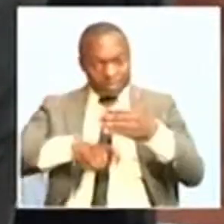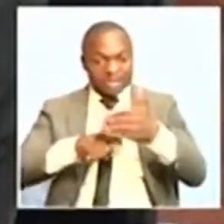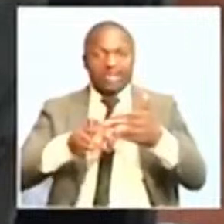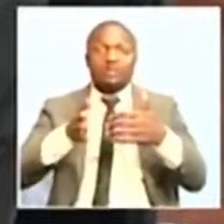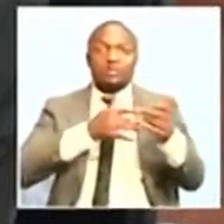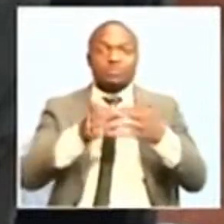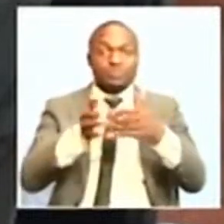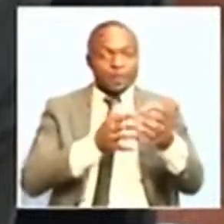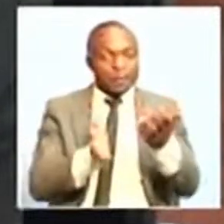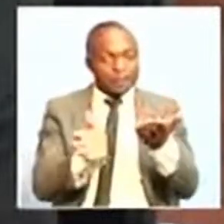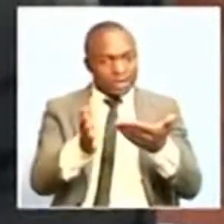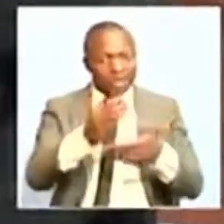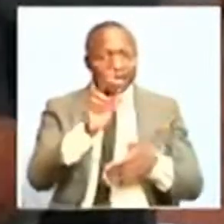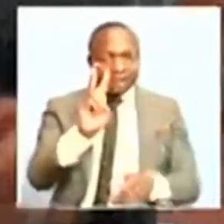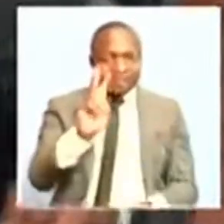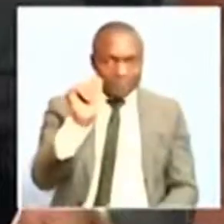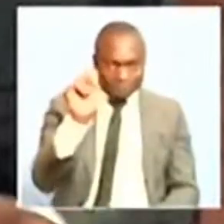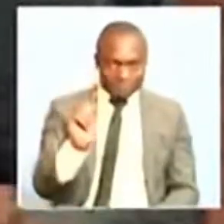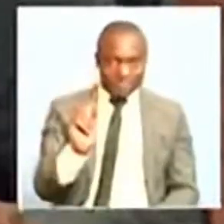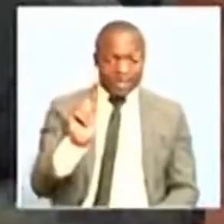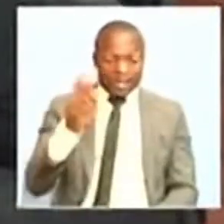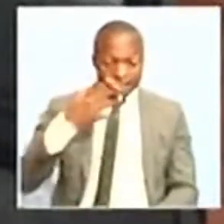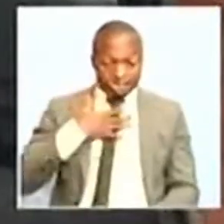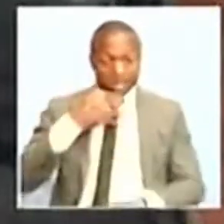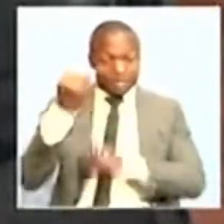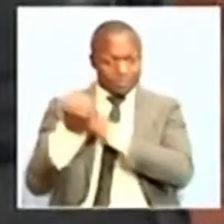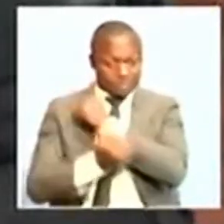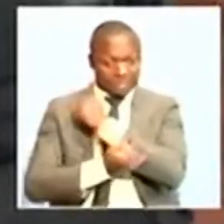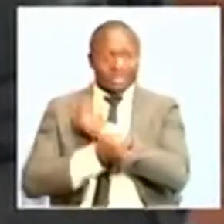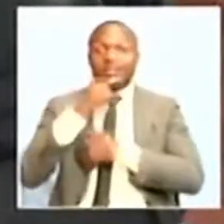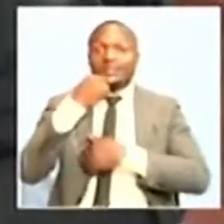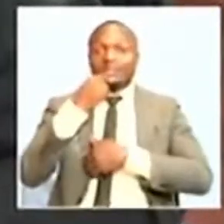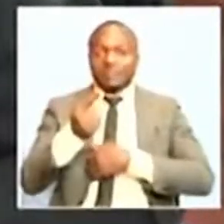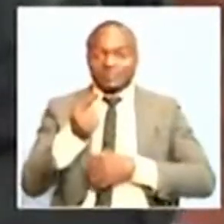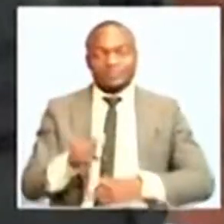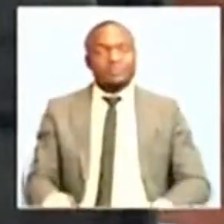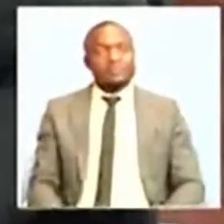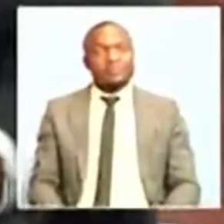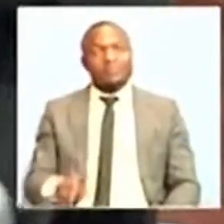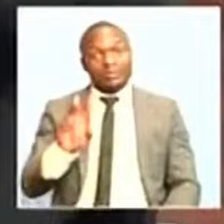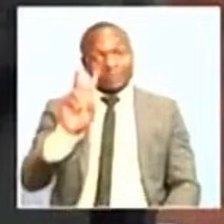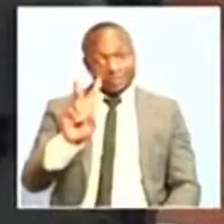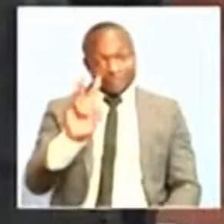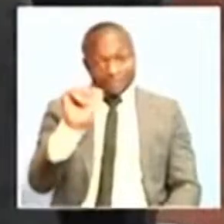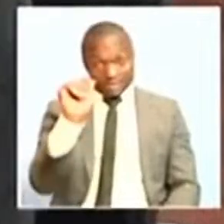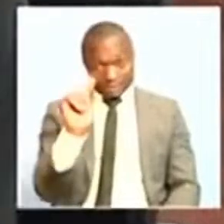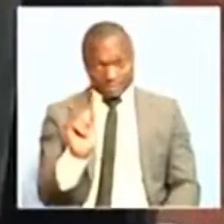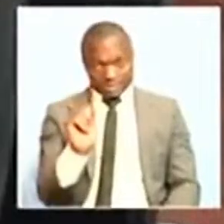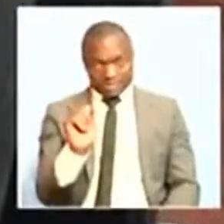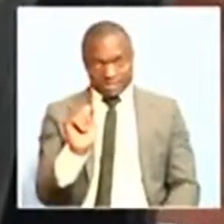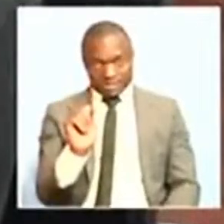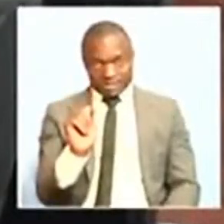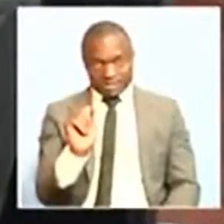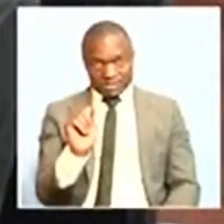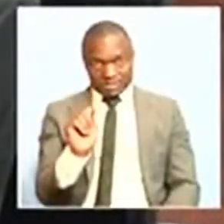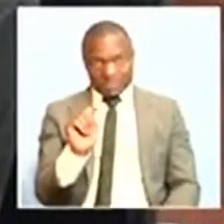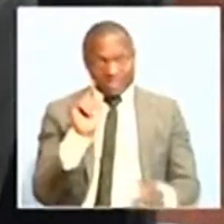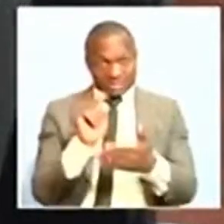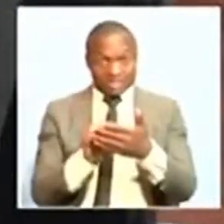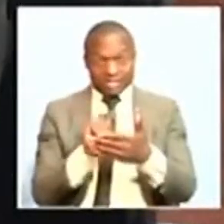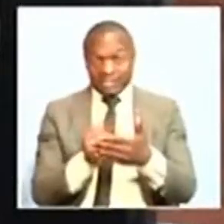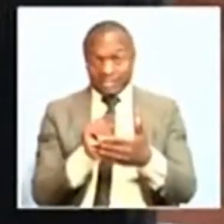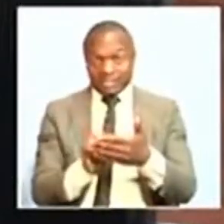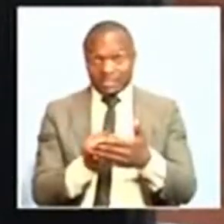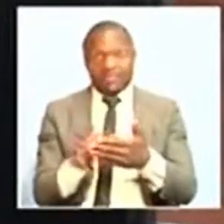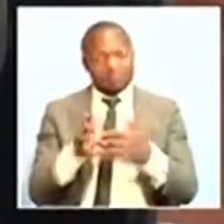collect, and VAT, in my introduction I made mention that VAT is invoice based